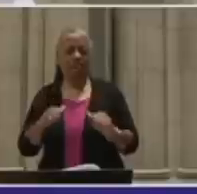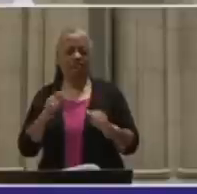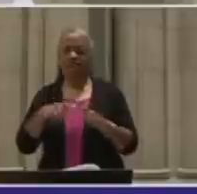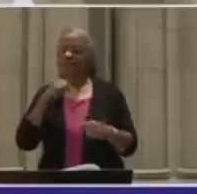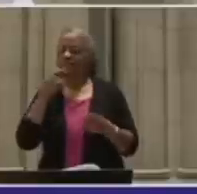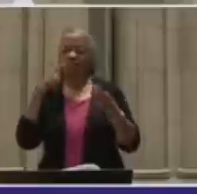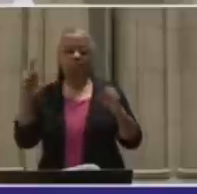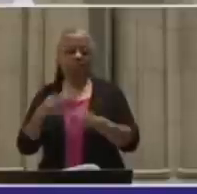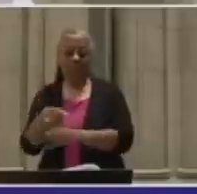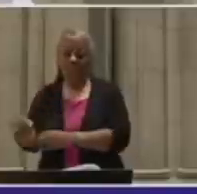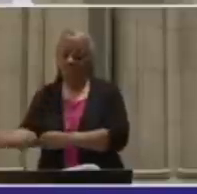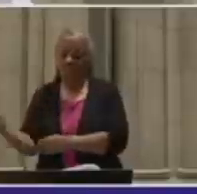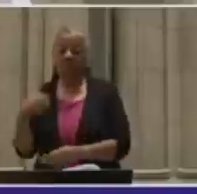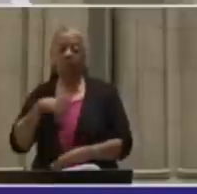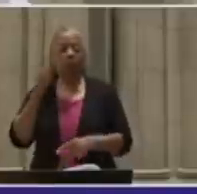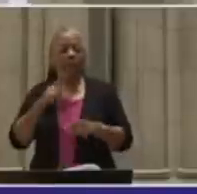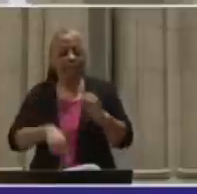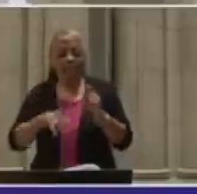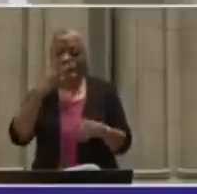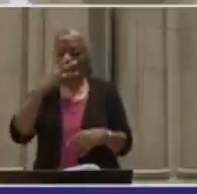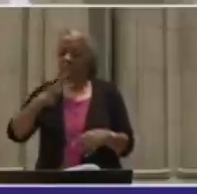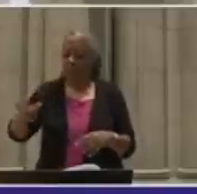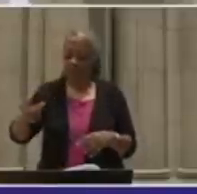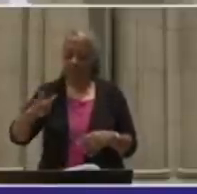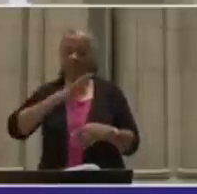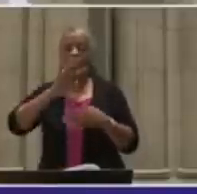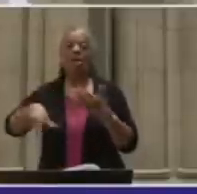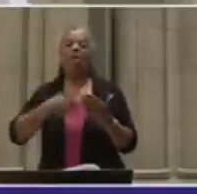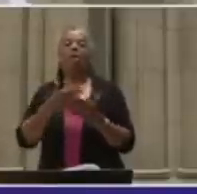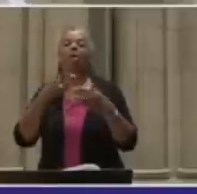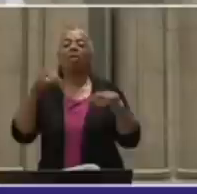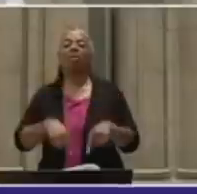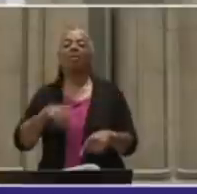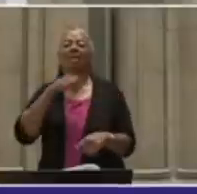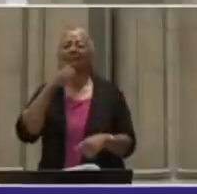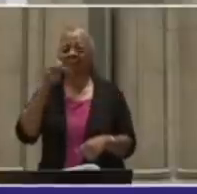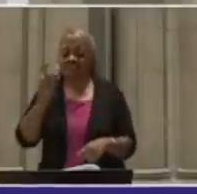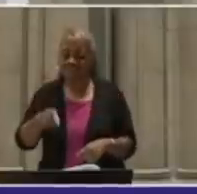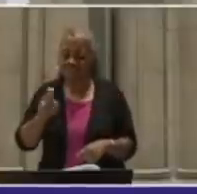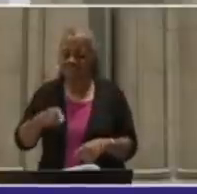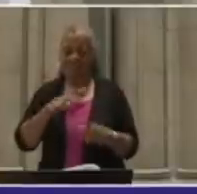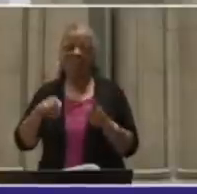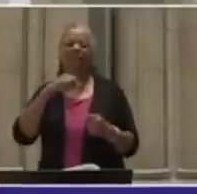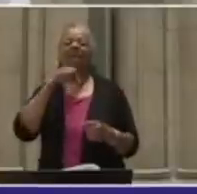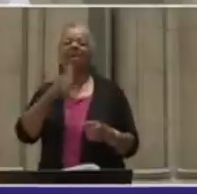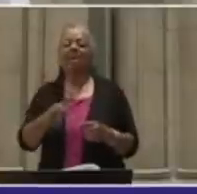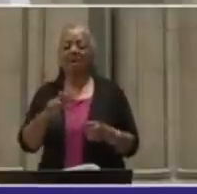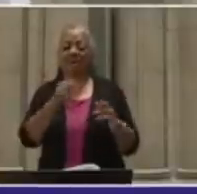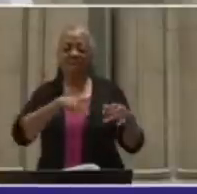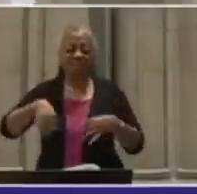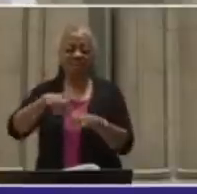and it didn't work. We cannot ignore all of this unnecessary and